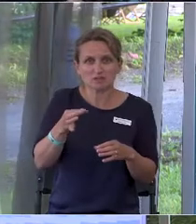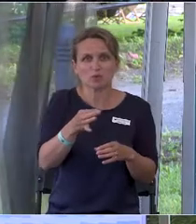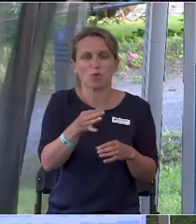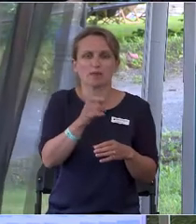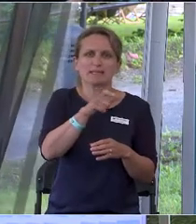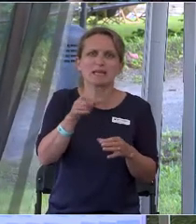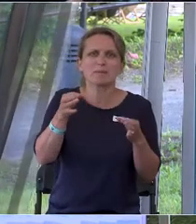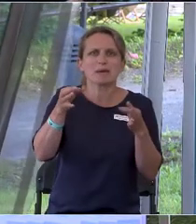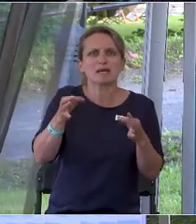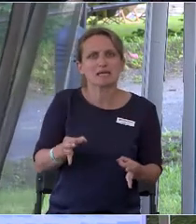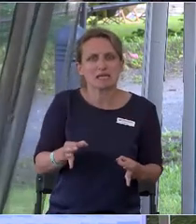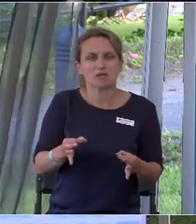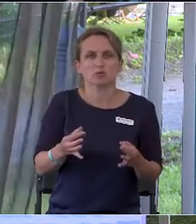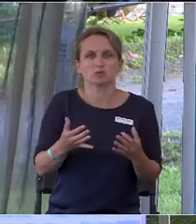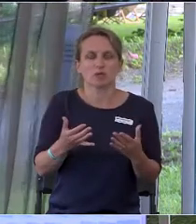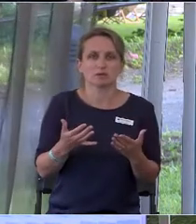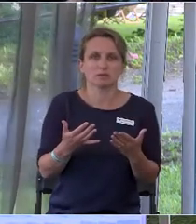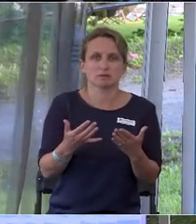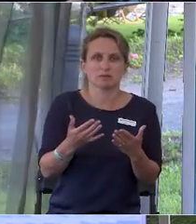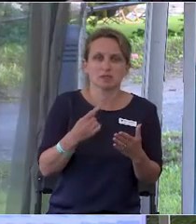how does that build security